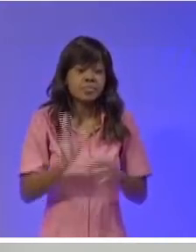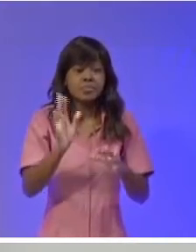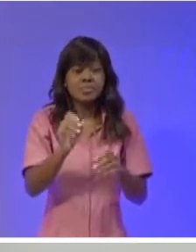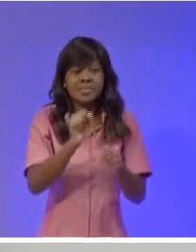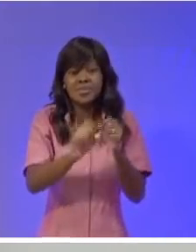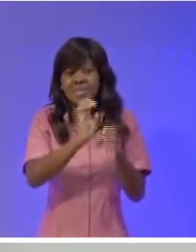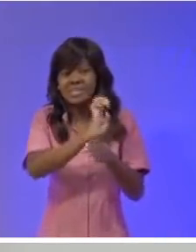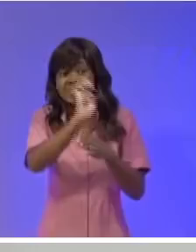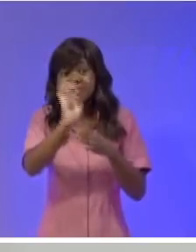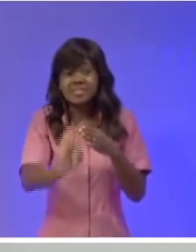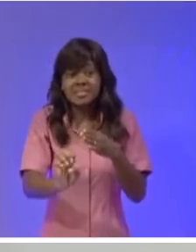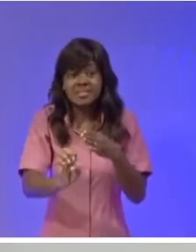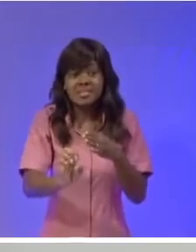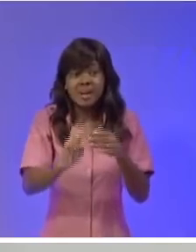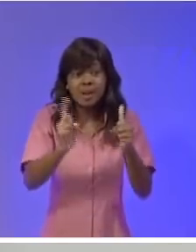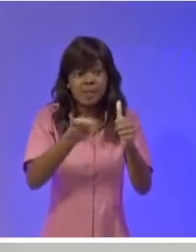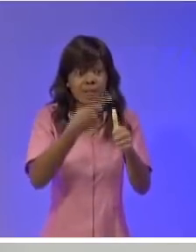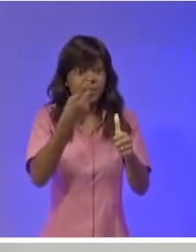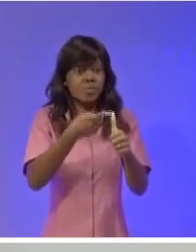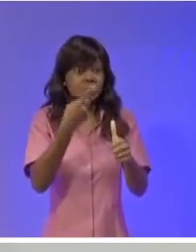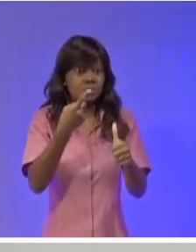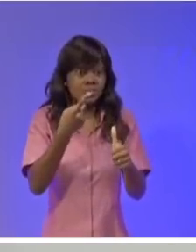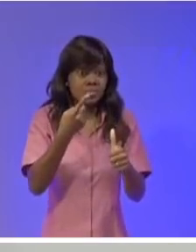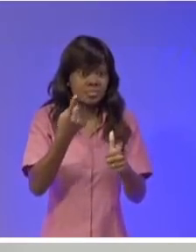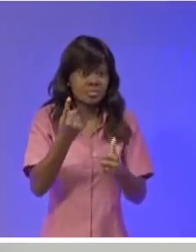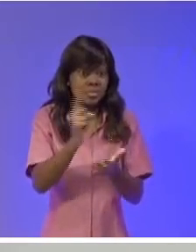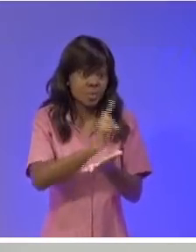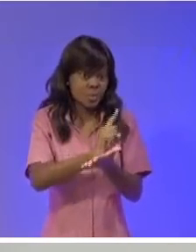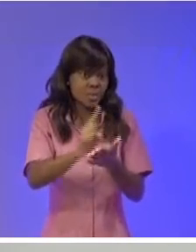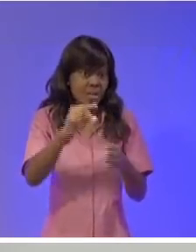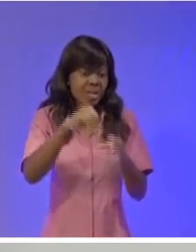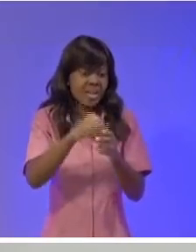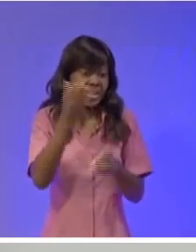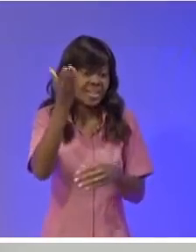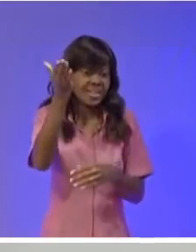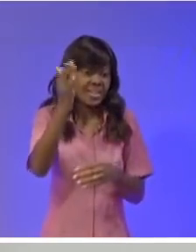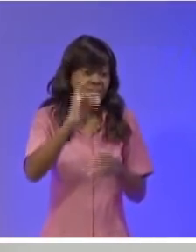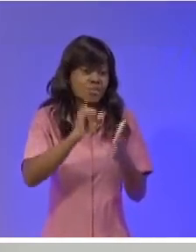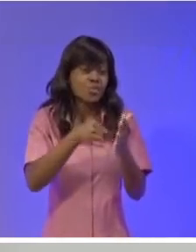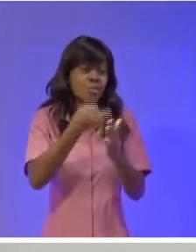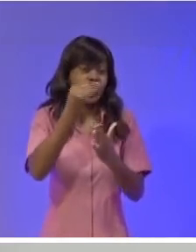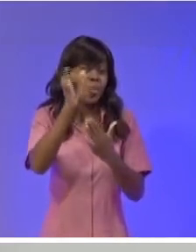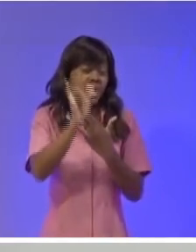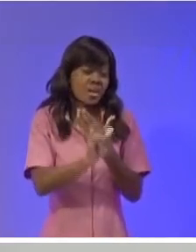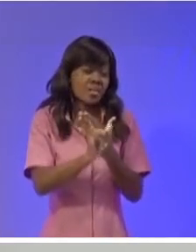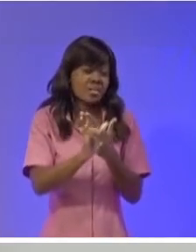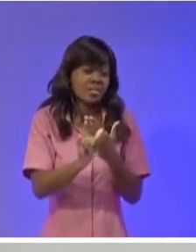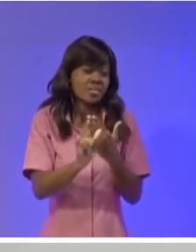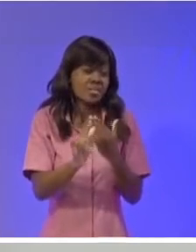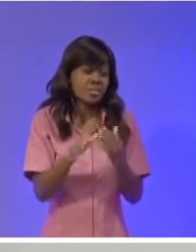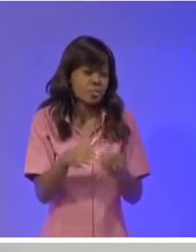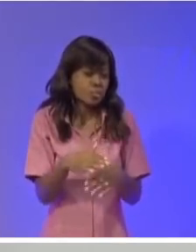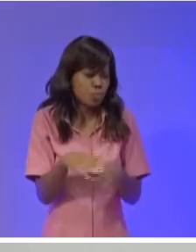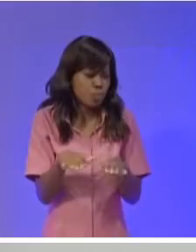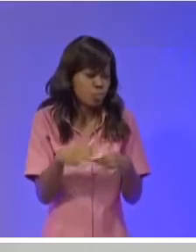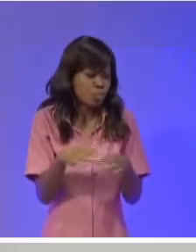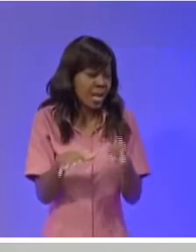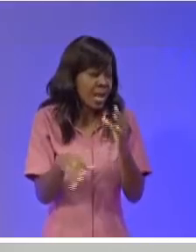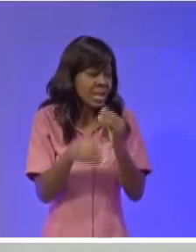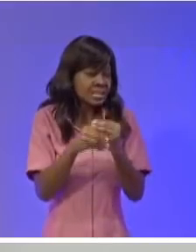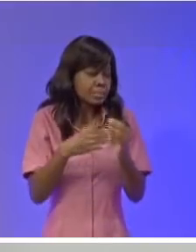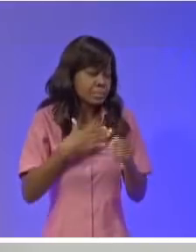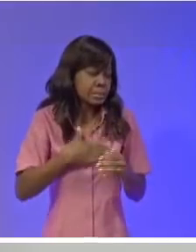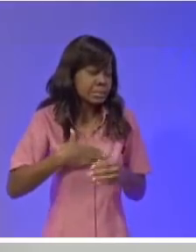the burden of the healthcare system by overdoing Old Year's Night this year. Let us all be